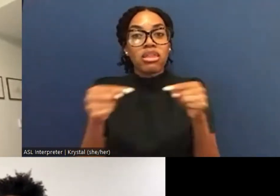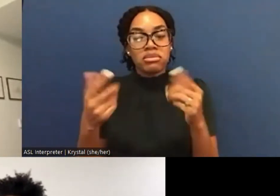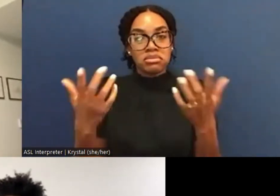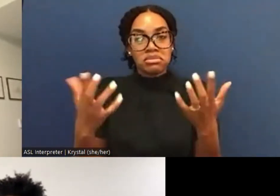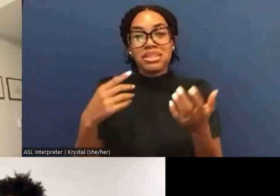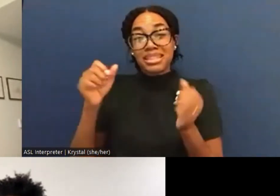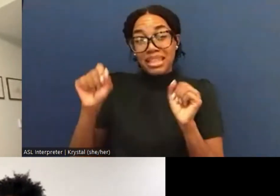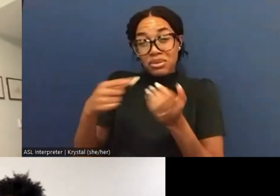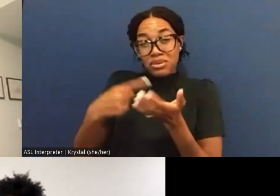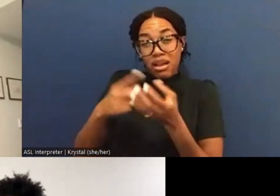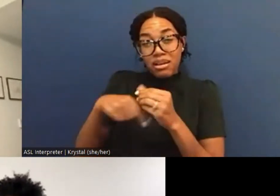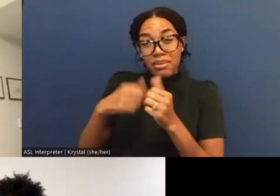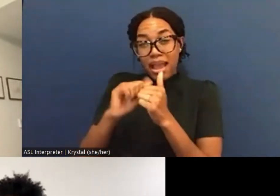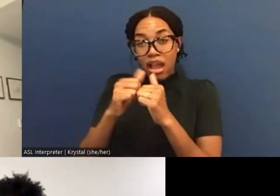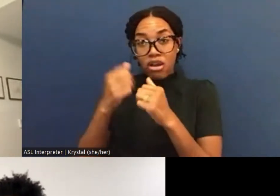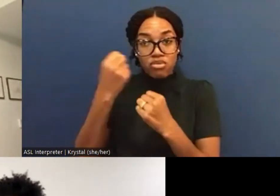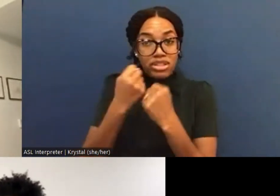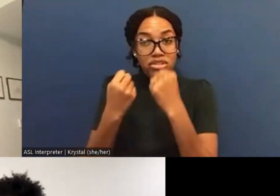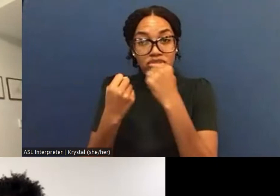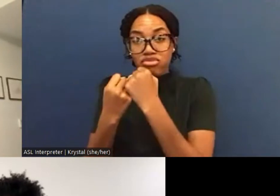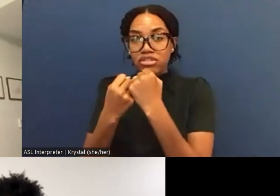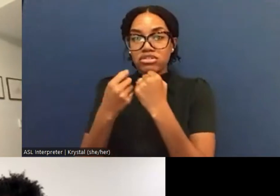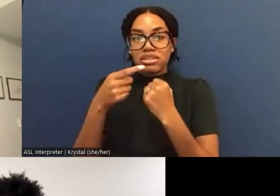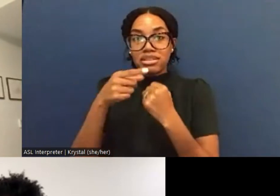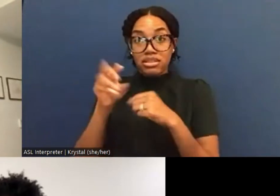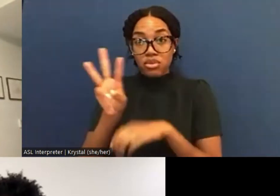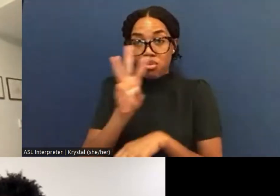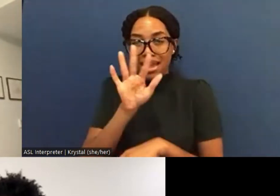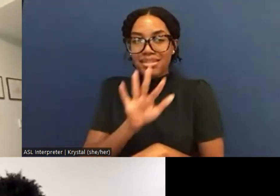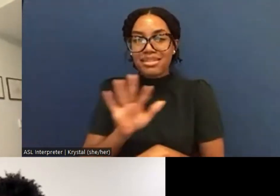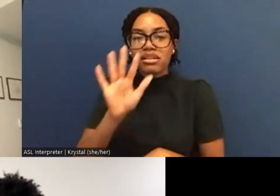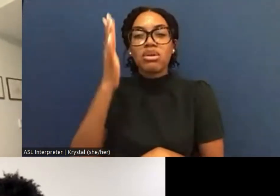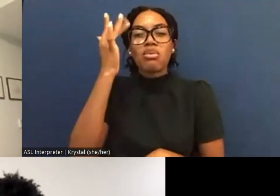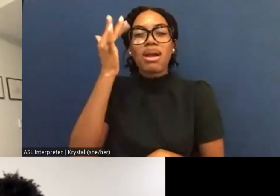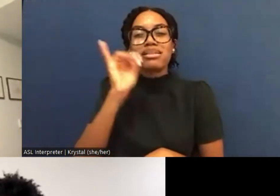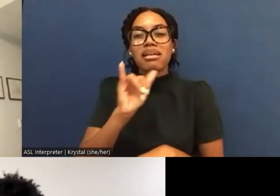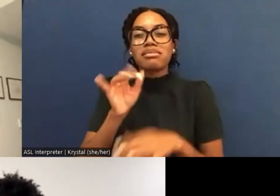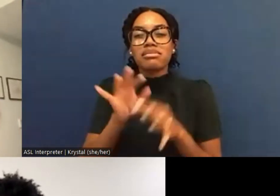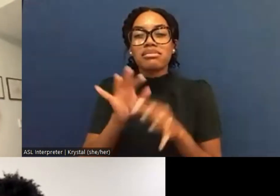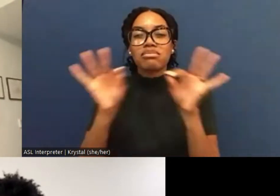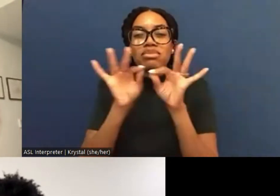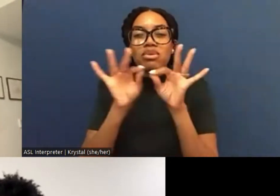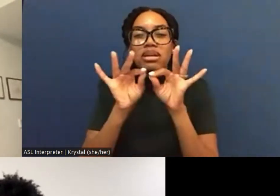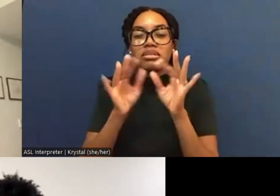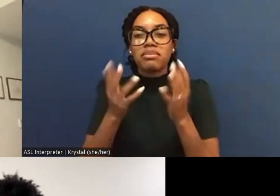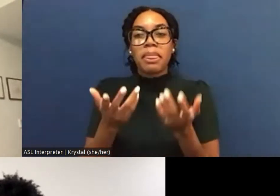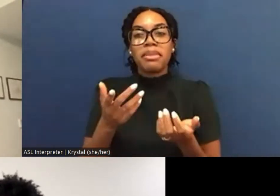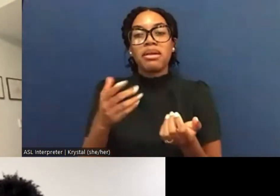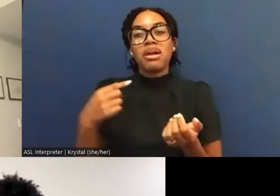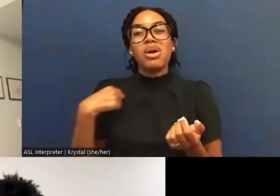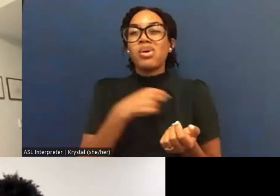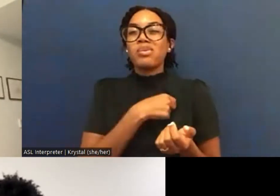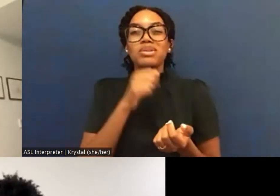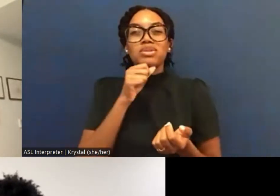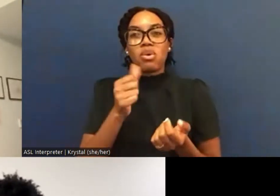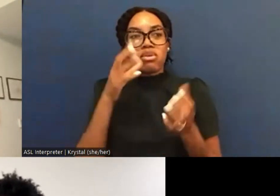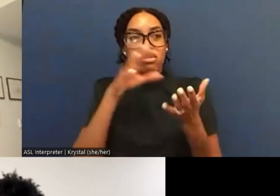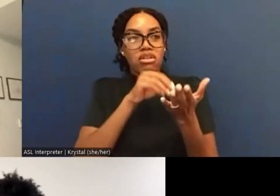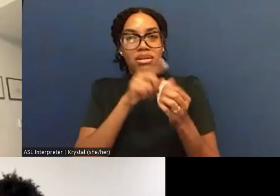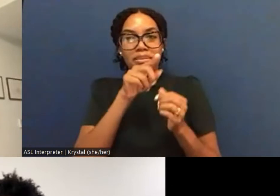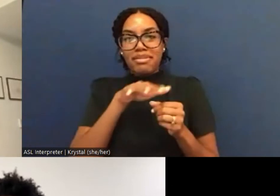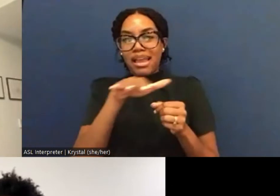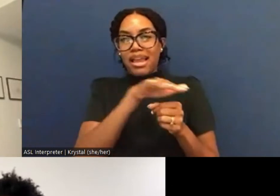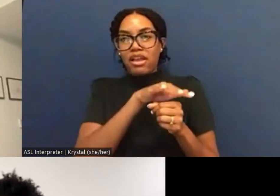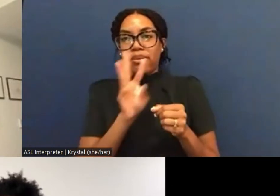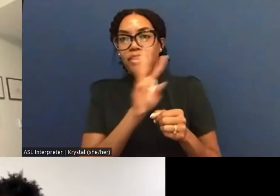West is so important, and what gets lost when we treat it as peripheral or when we don't learn about it at all?